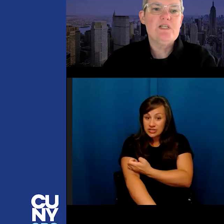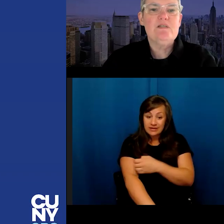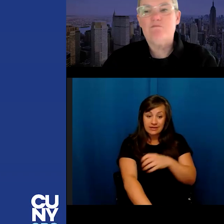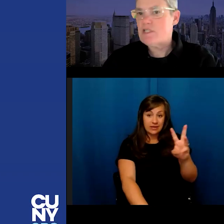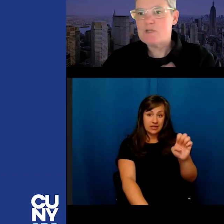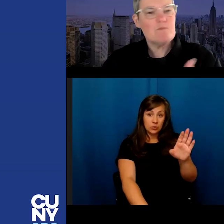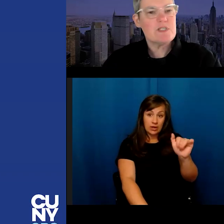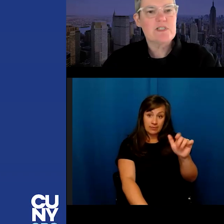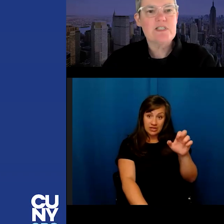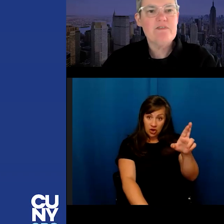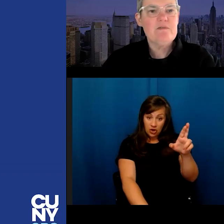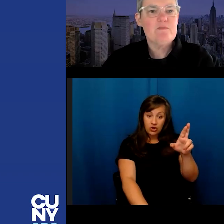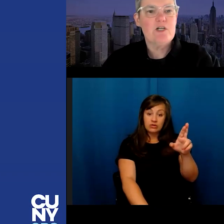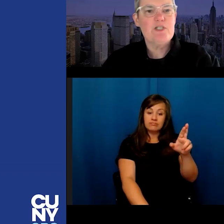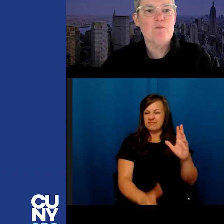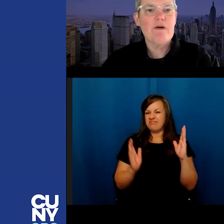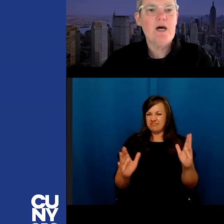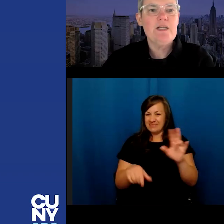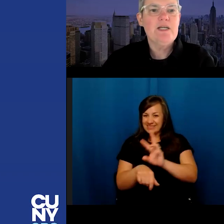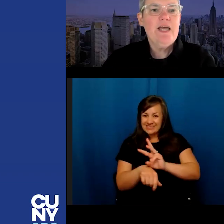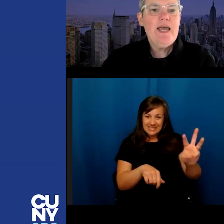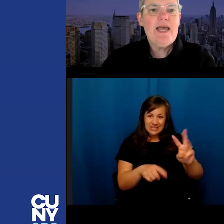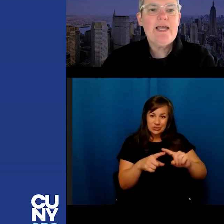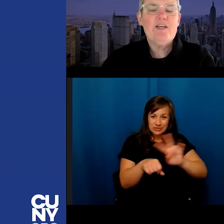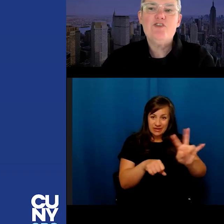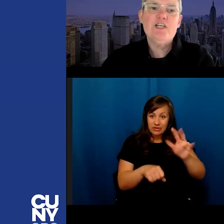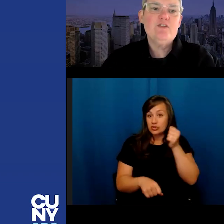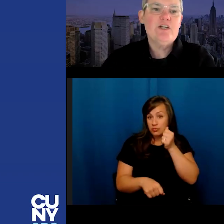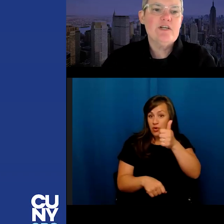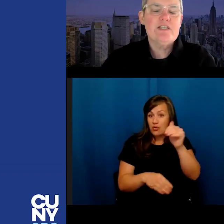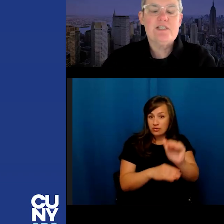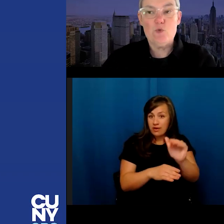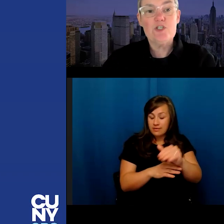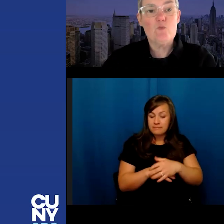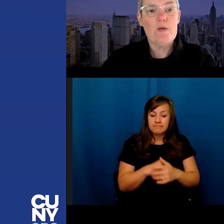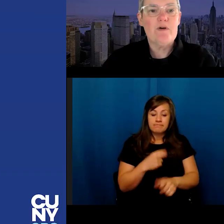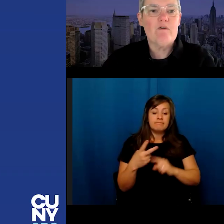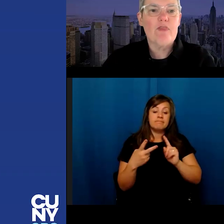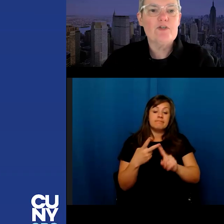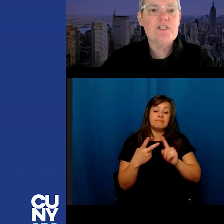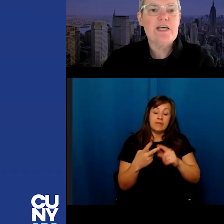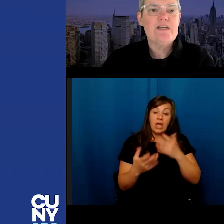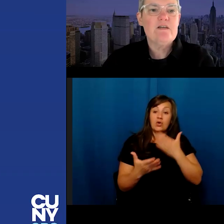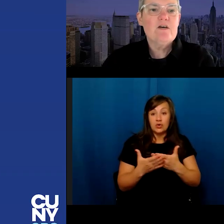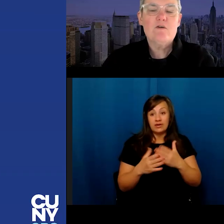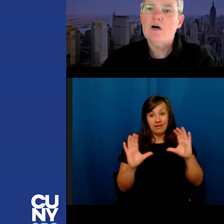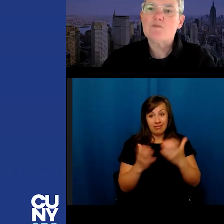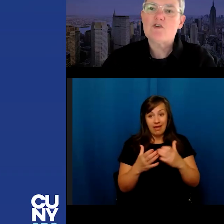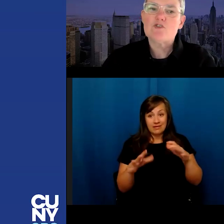will be same time, 6 to 7, going to be tomorrow night. And then there is a really good webinar on